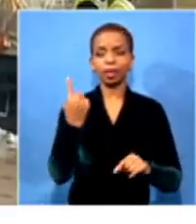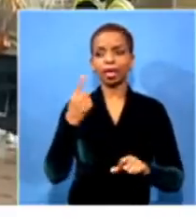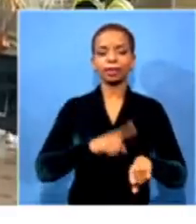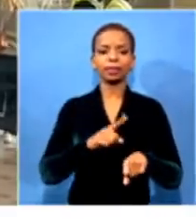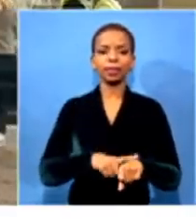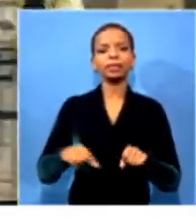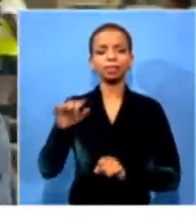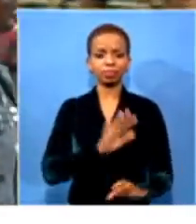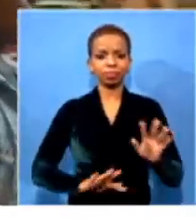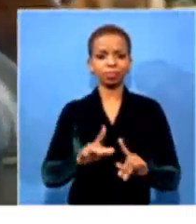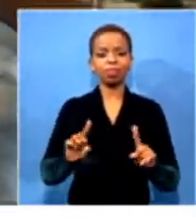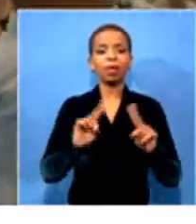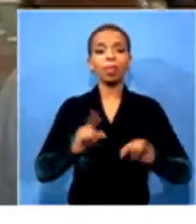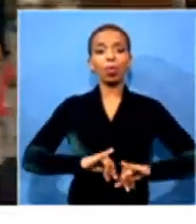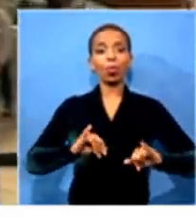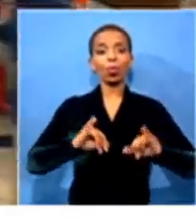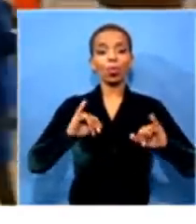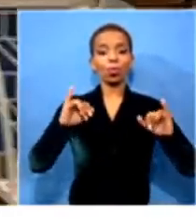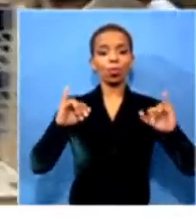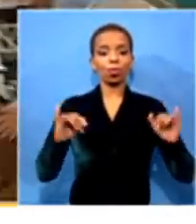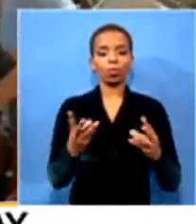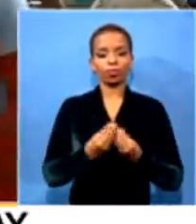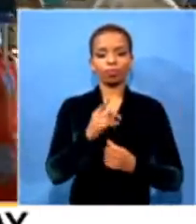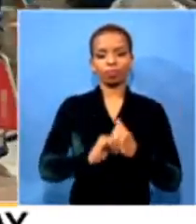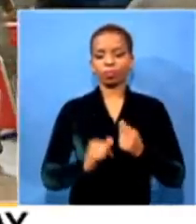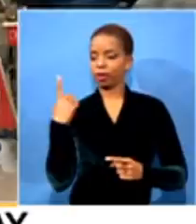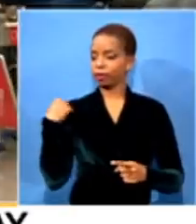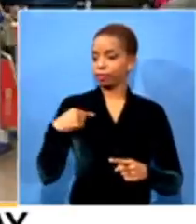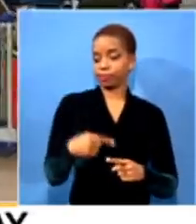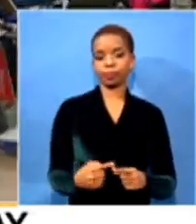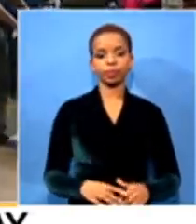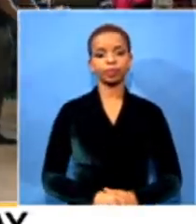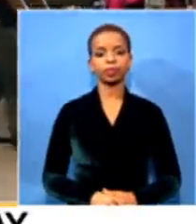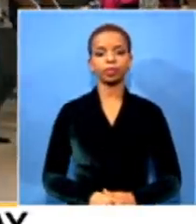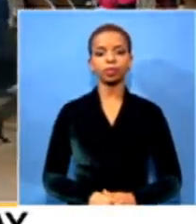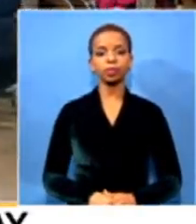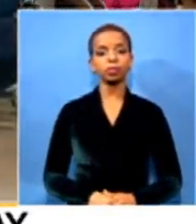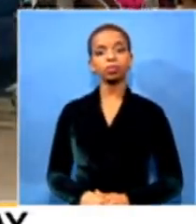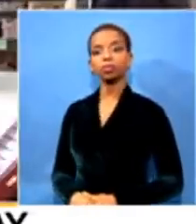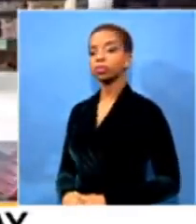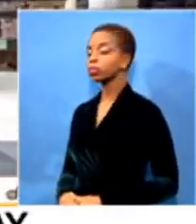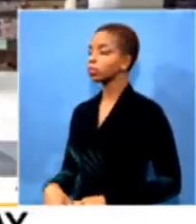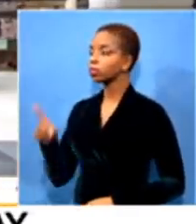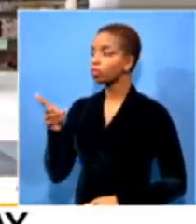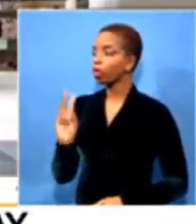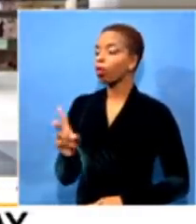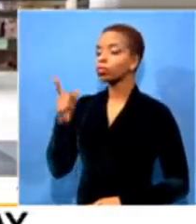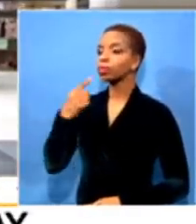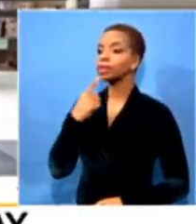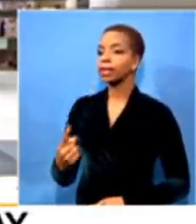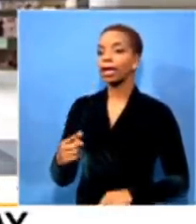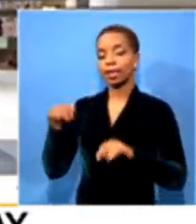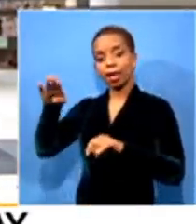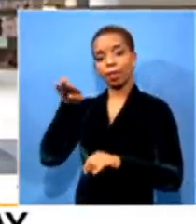only become worse over the past couple of months. You also say that banks, in your opinion, had no business lending money to